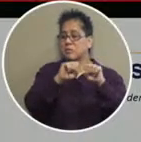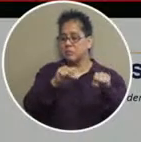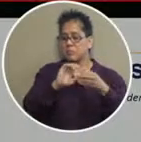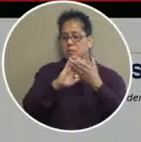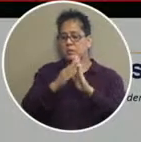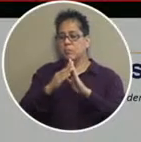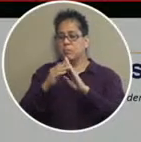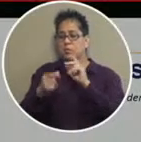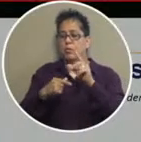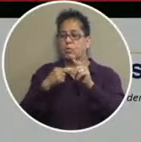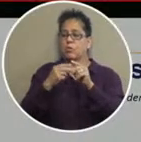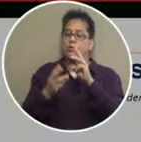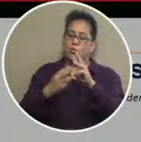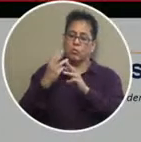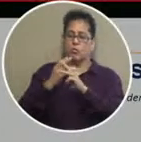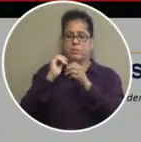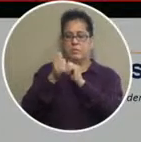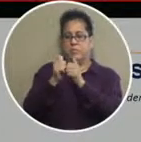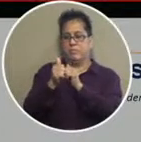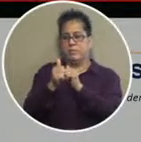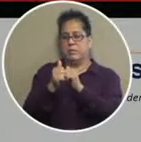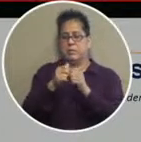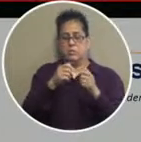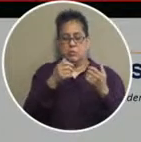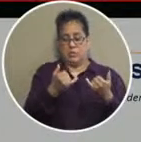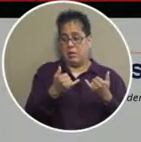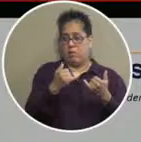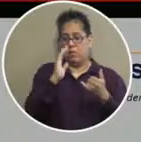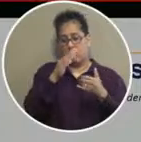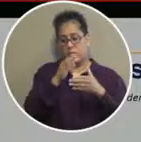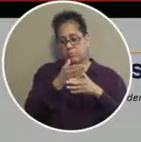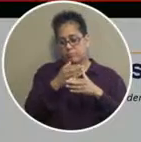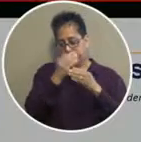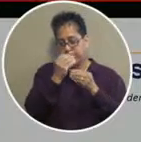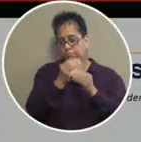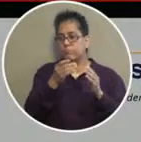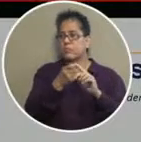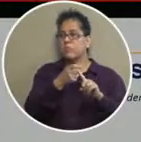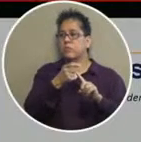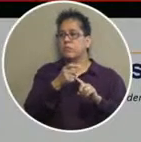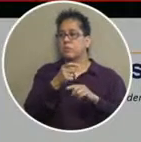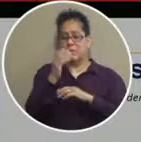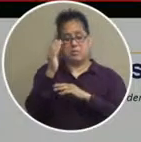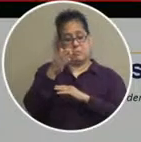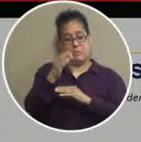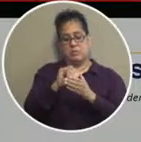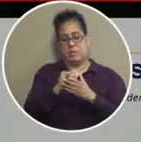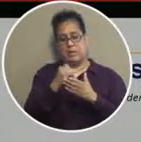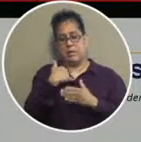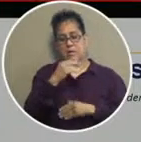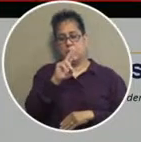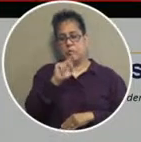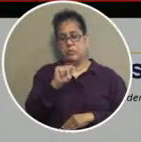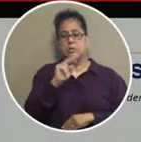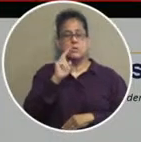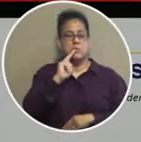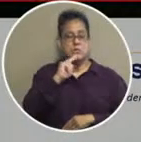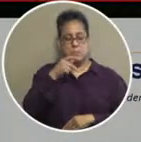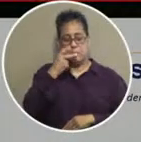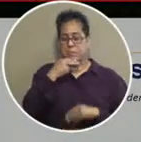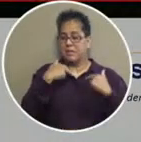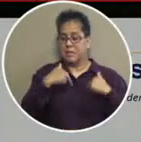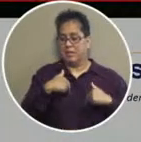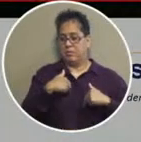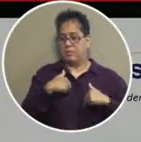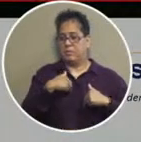globally competitive. I want to begin my statement this morning by sharing an excerpt from a keynote speech that I gave at the UT Houston School of Public Health